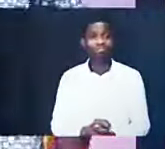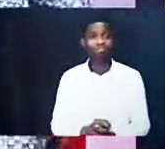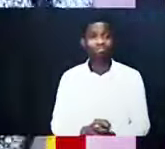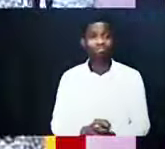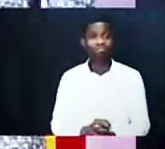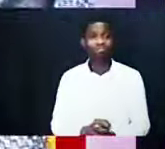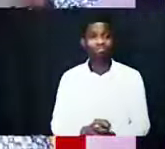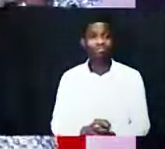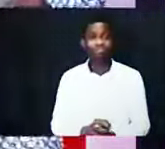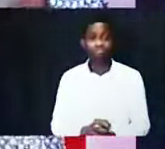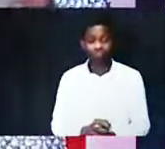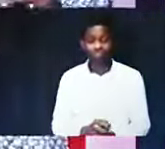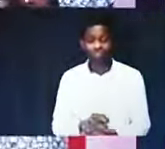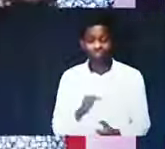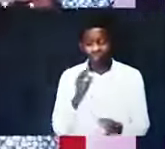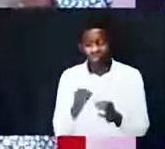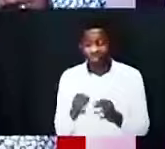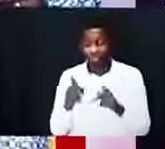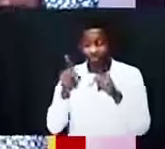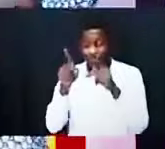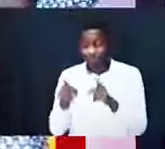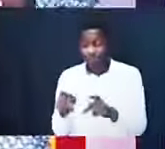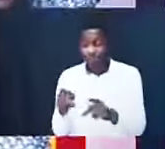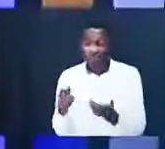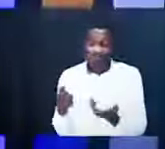don't start doing